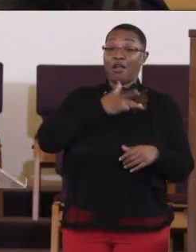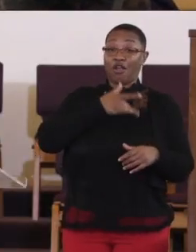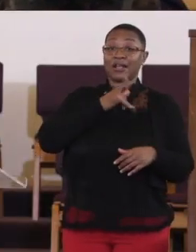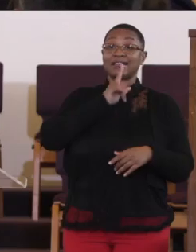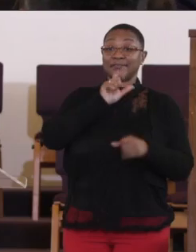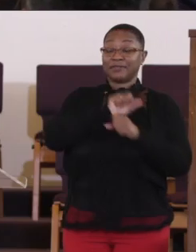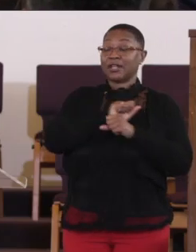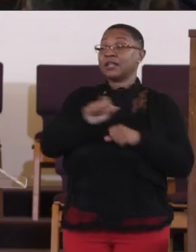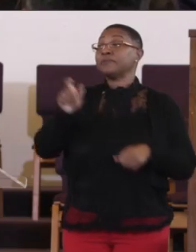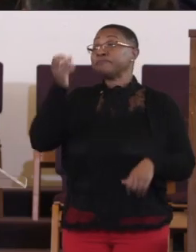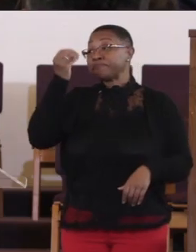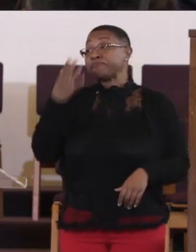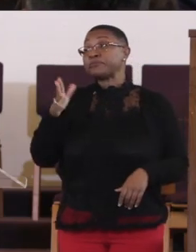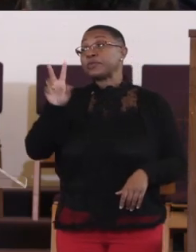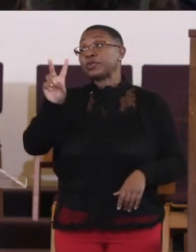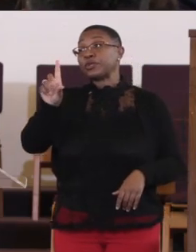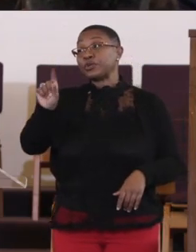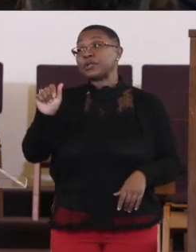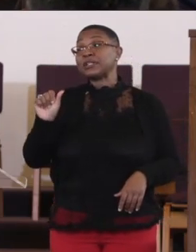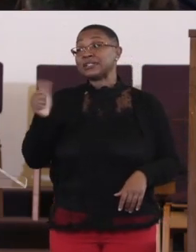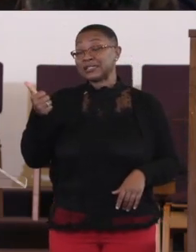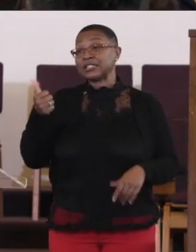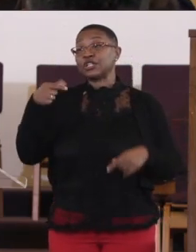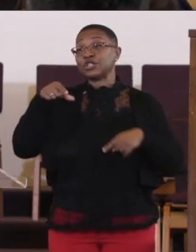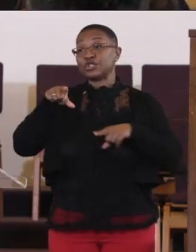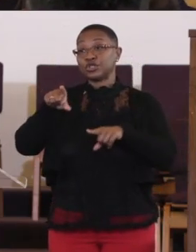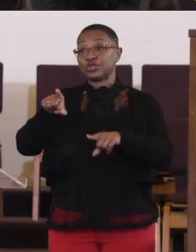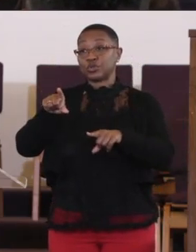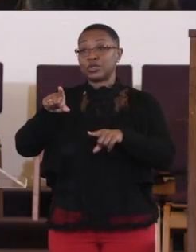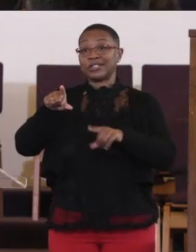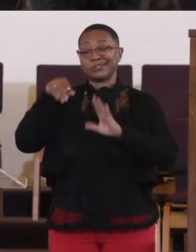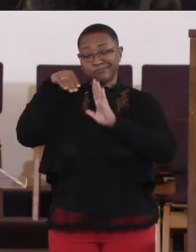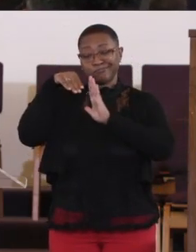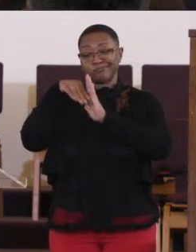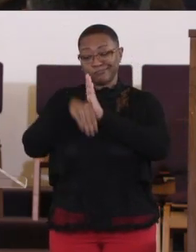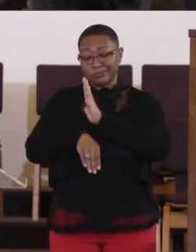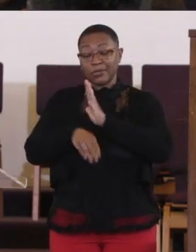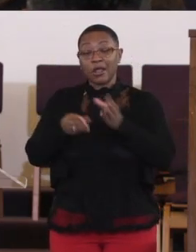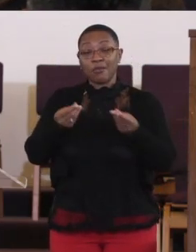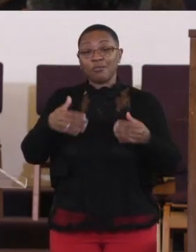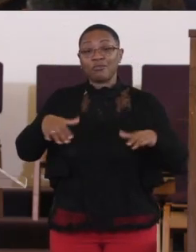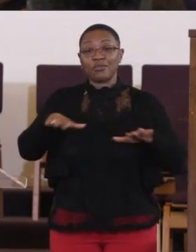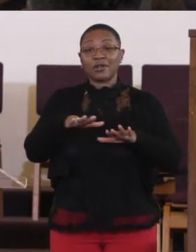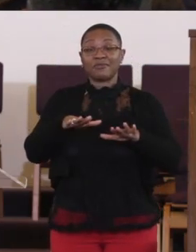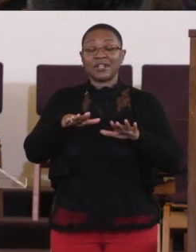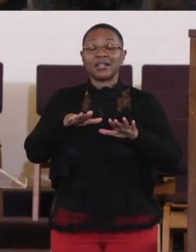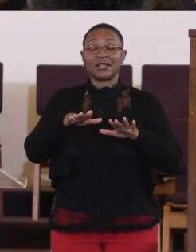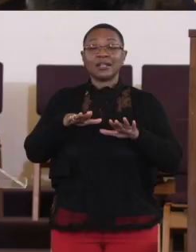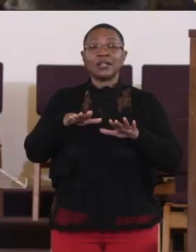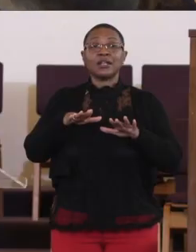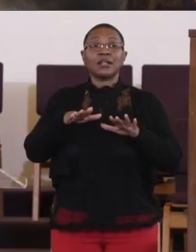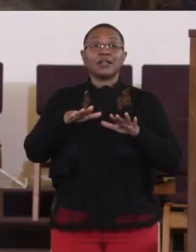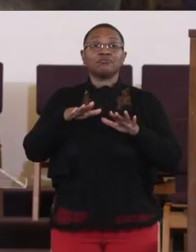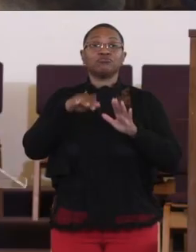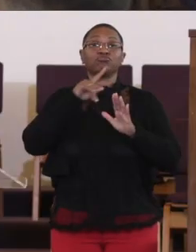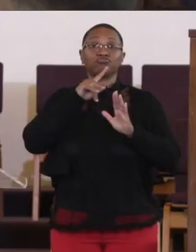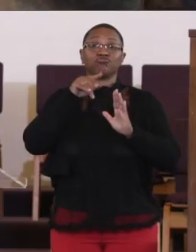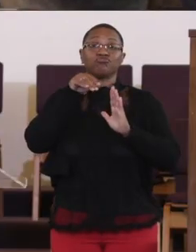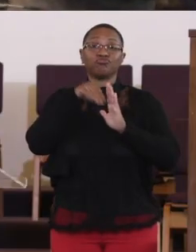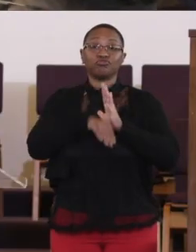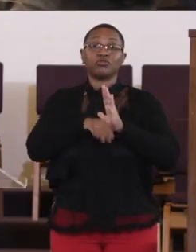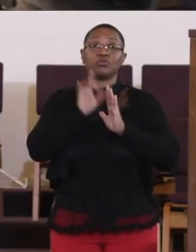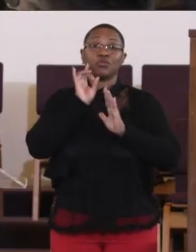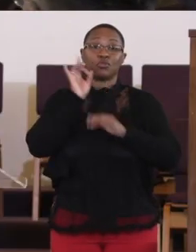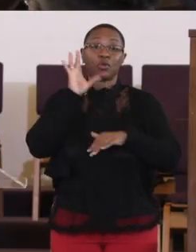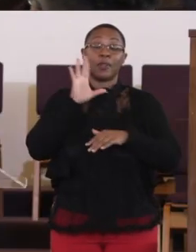In 2010, during the Great Recession, property values in Detroit dropped dramatically. The mayor and